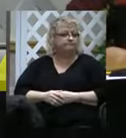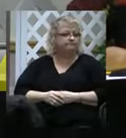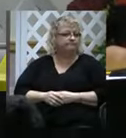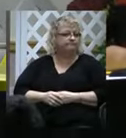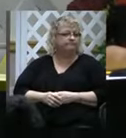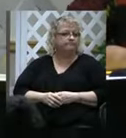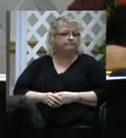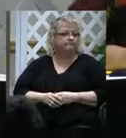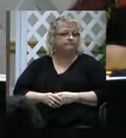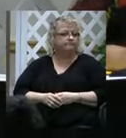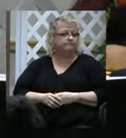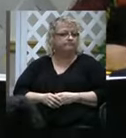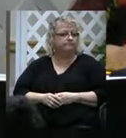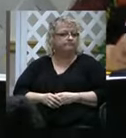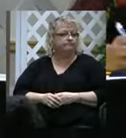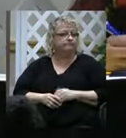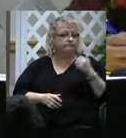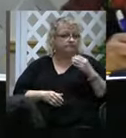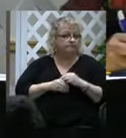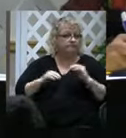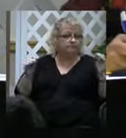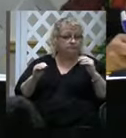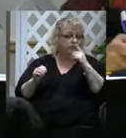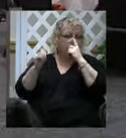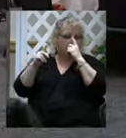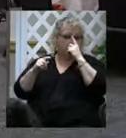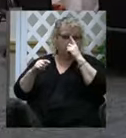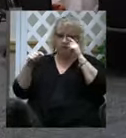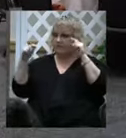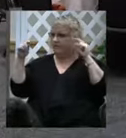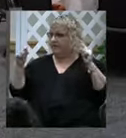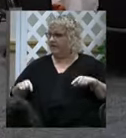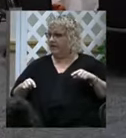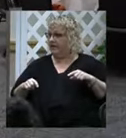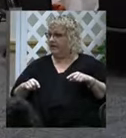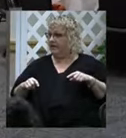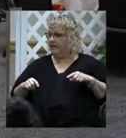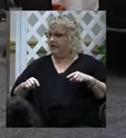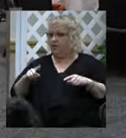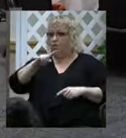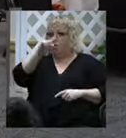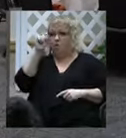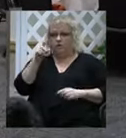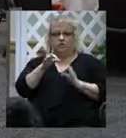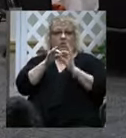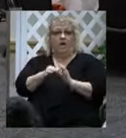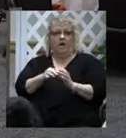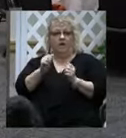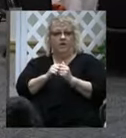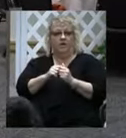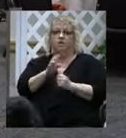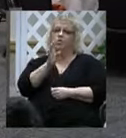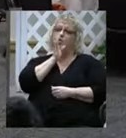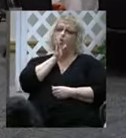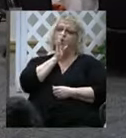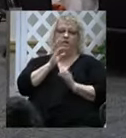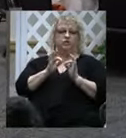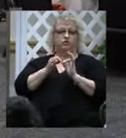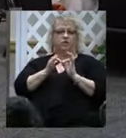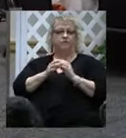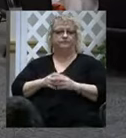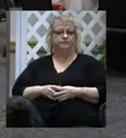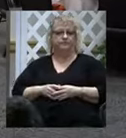Do you have anything to add, Melody? Or no? Okay. This is a question that also relates to oral interpretation.